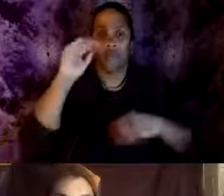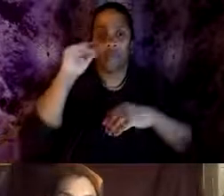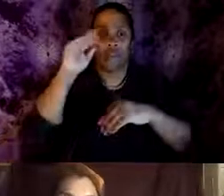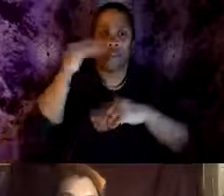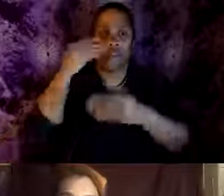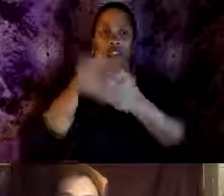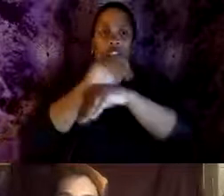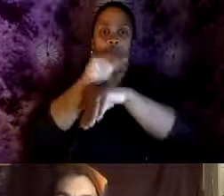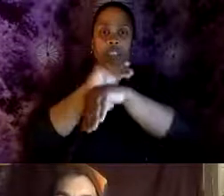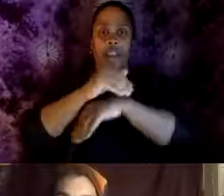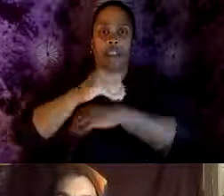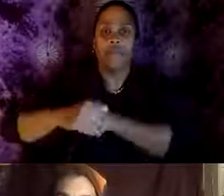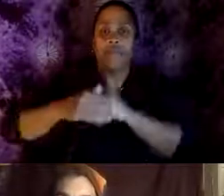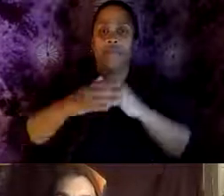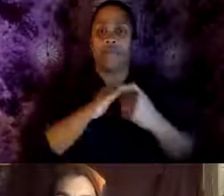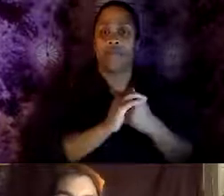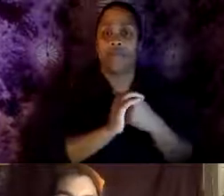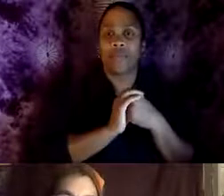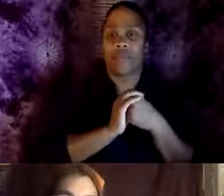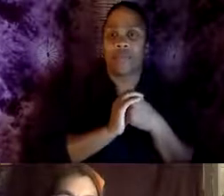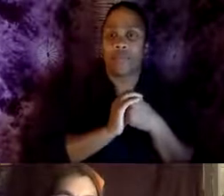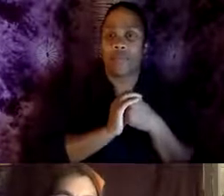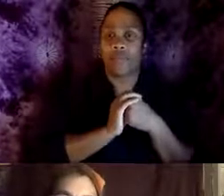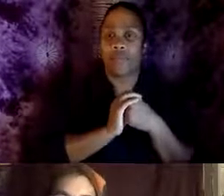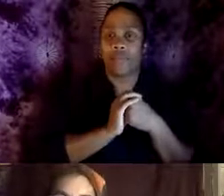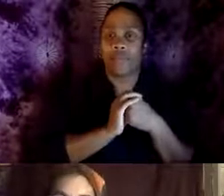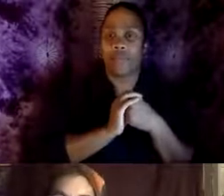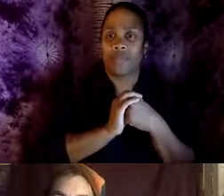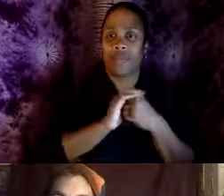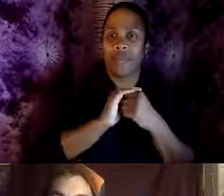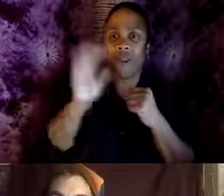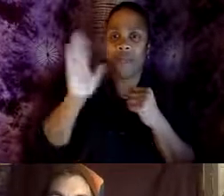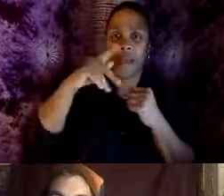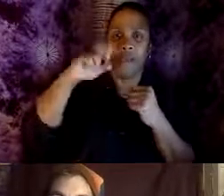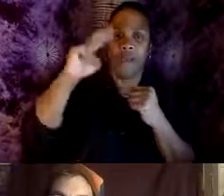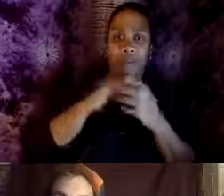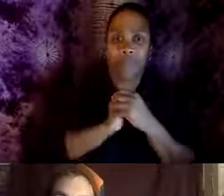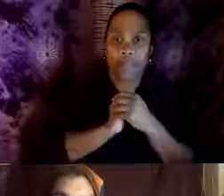you here. Hi, Pamela. Hi guys, Sharon.